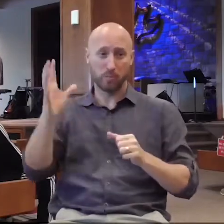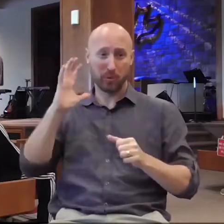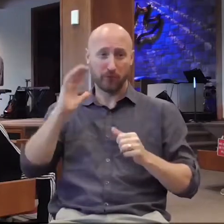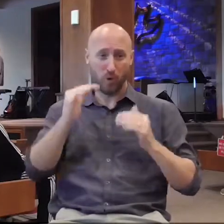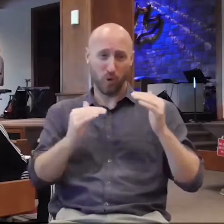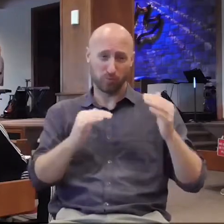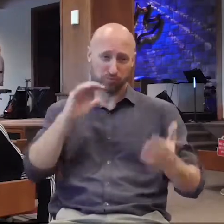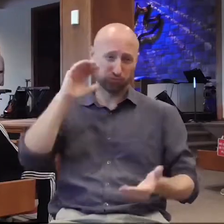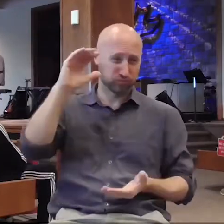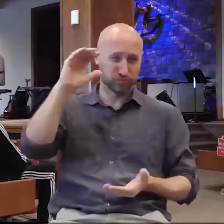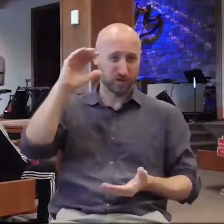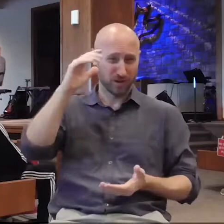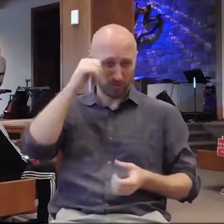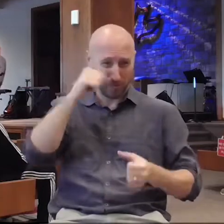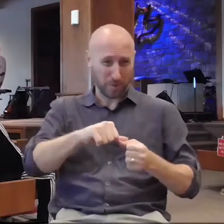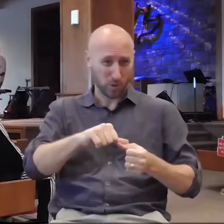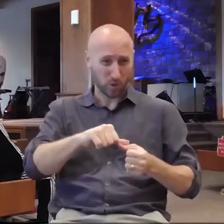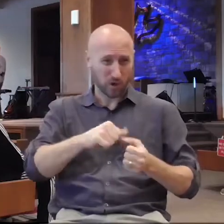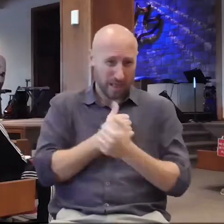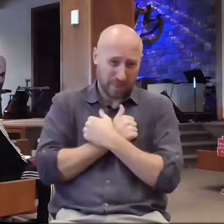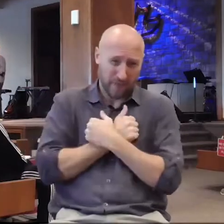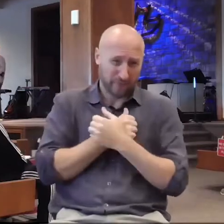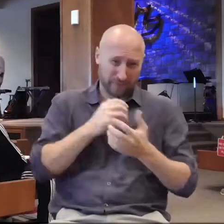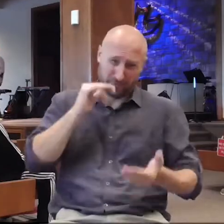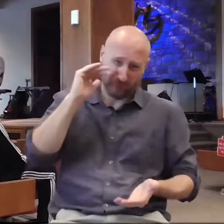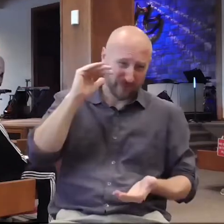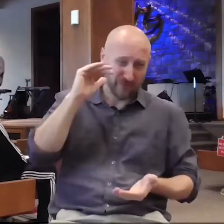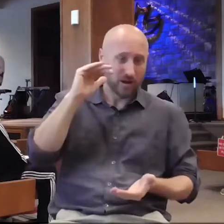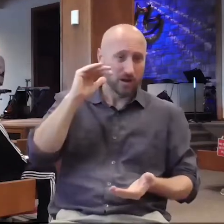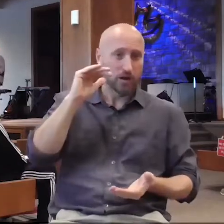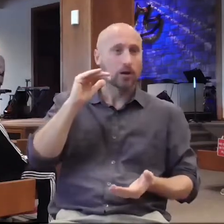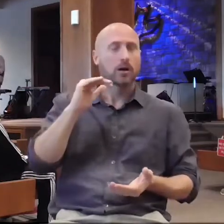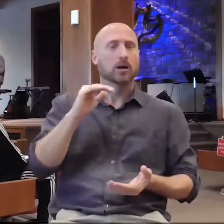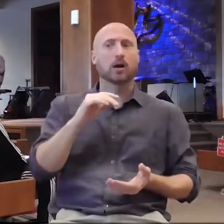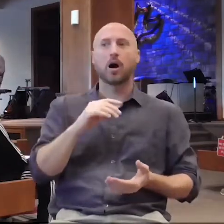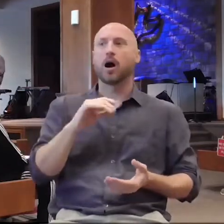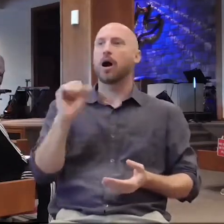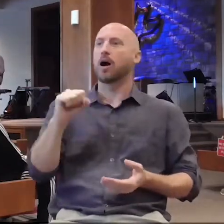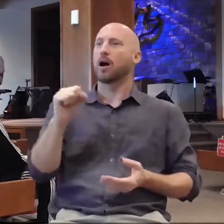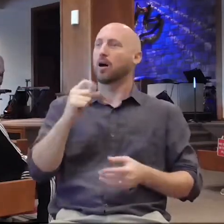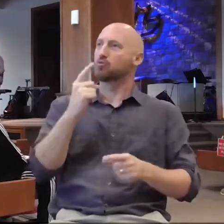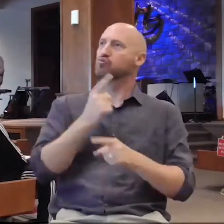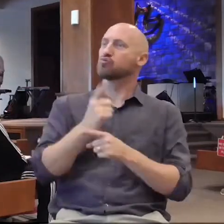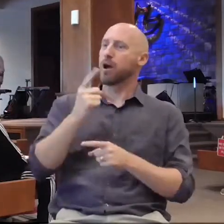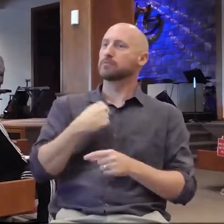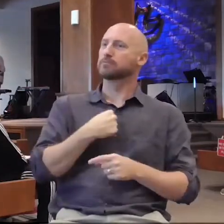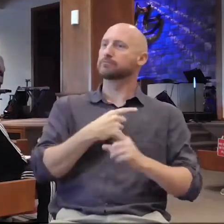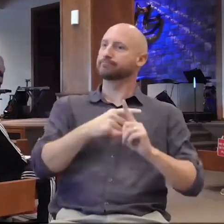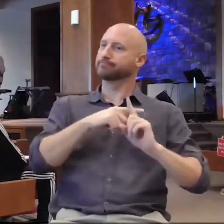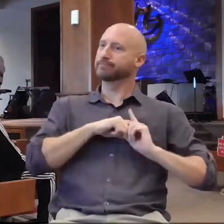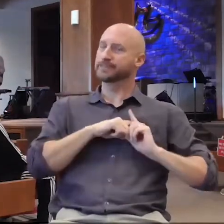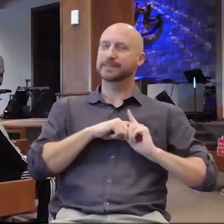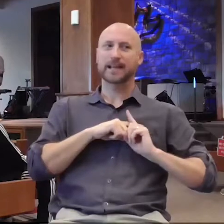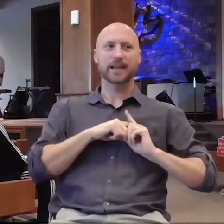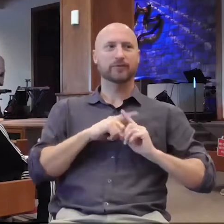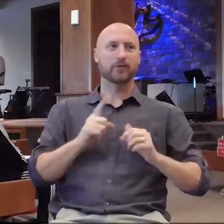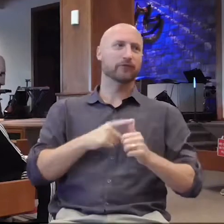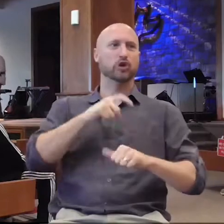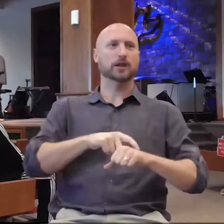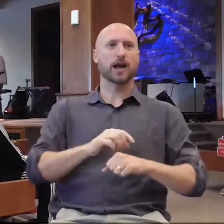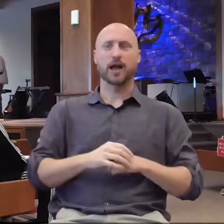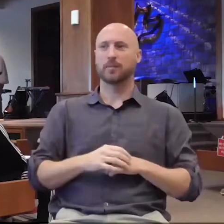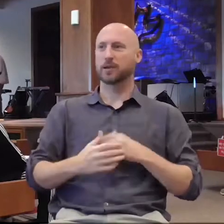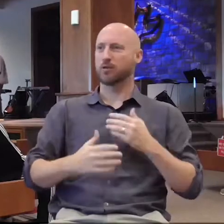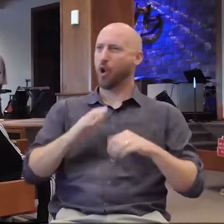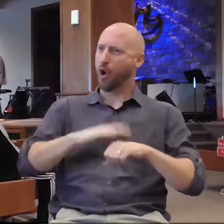your own inventory. Man, oh man, he's right. When I was saved, I was just on fire. I didn't know nothing, but I drove people ran